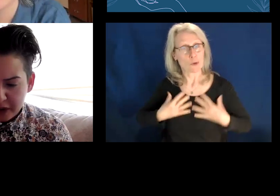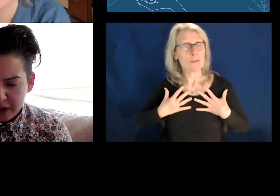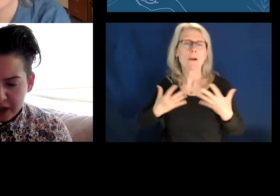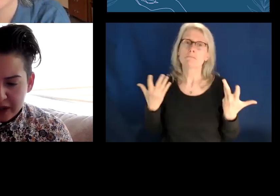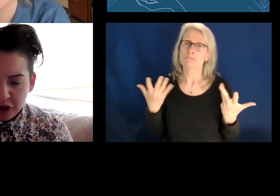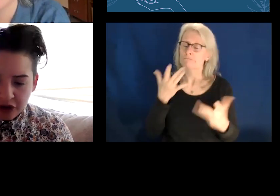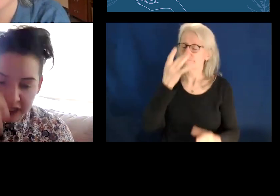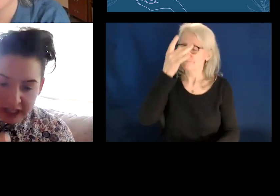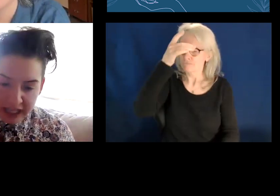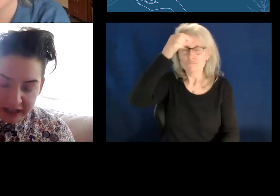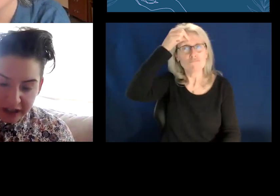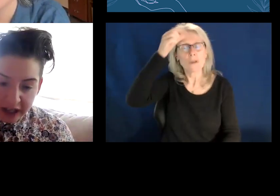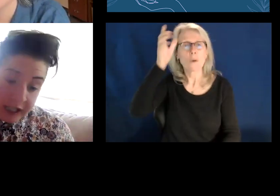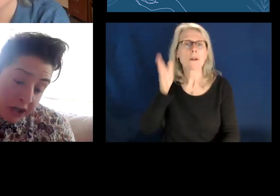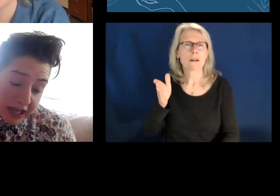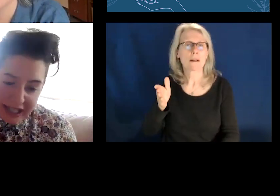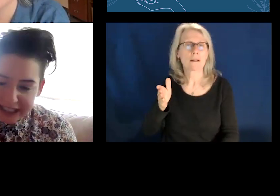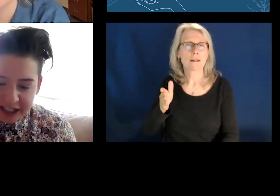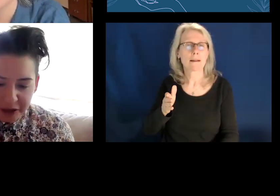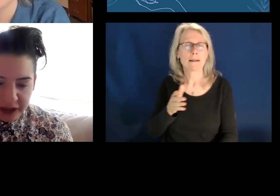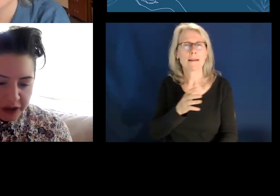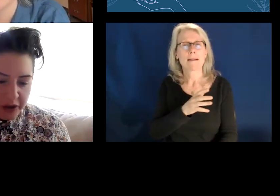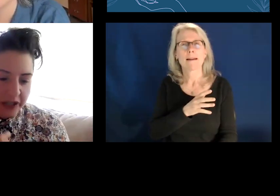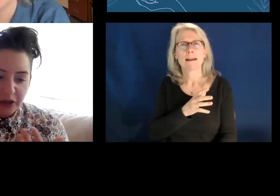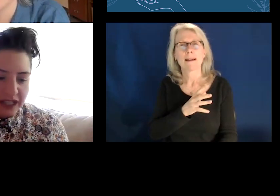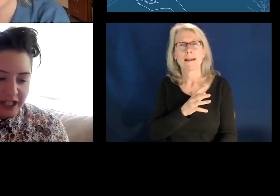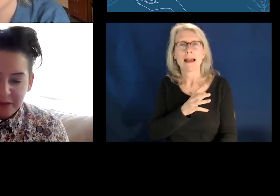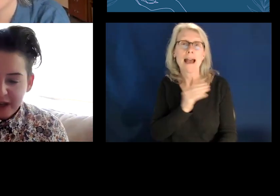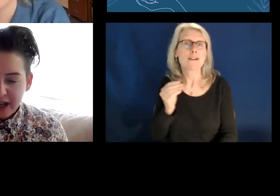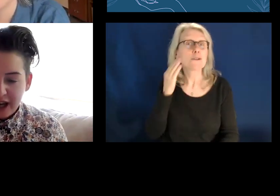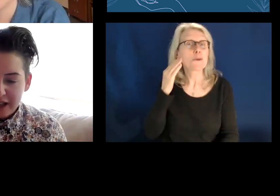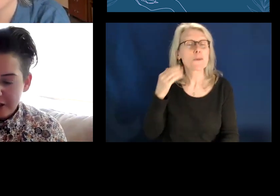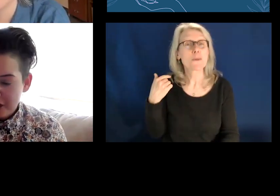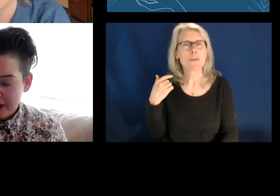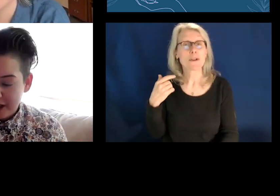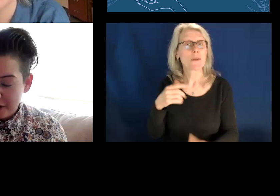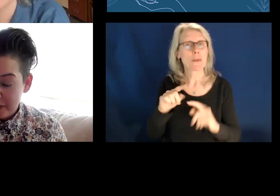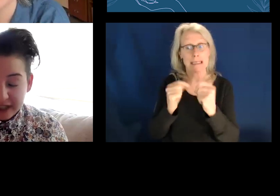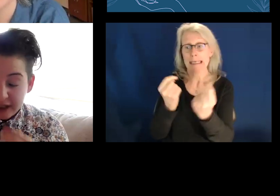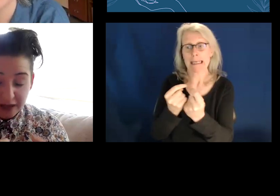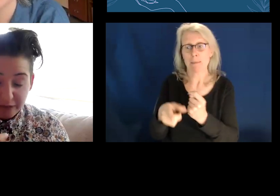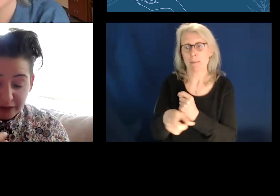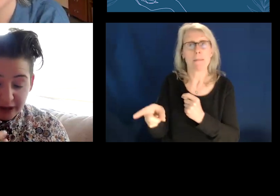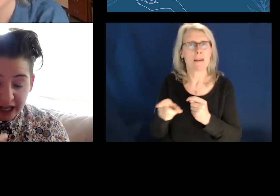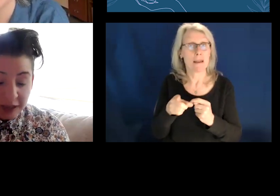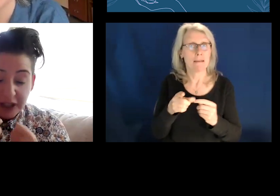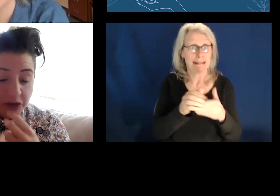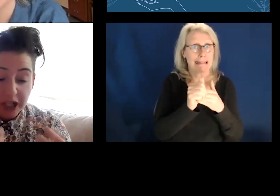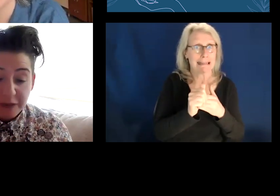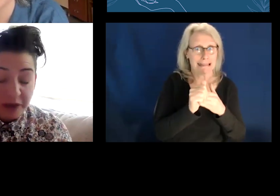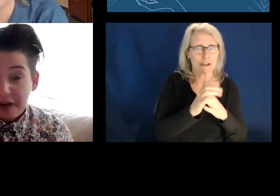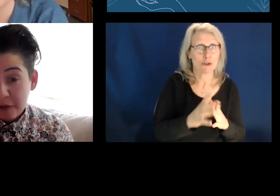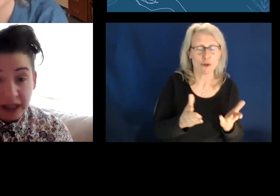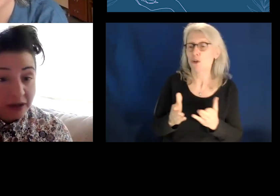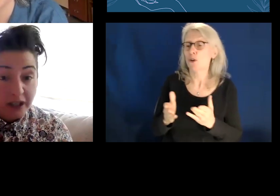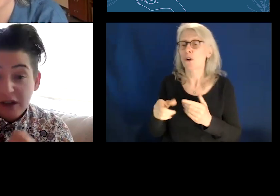of like, you know, the trust, and especially as a leader, when you know that your team, they just like, you know, like there's a element of